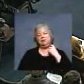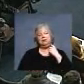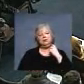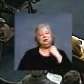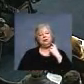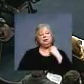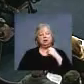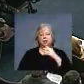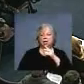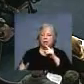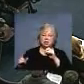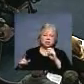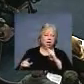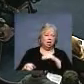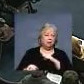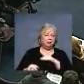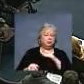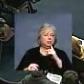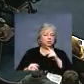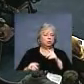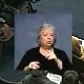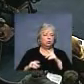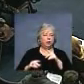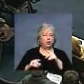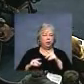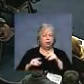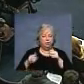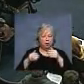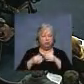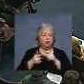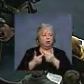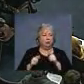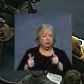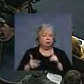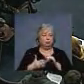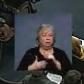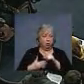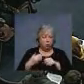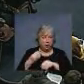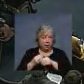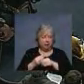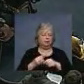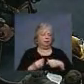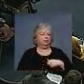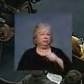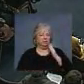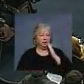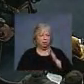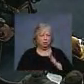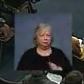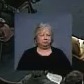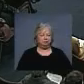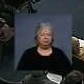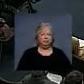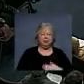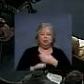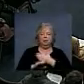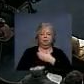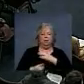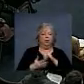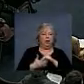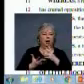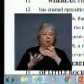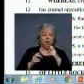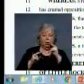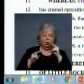you address, Tom, the particular language that you've added? I will, Mayor. That's what I was going to do. Before I do that, I want